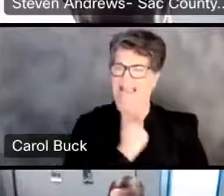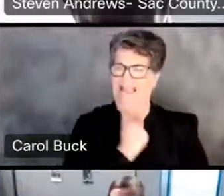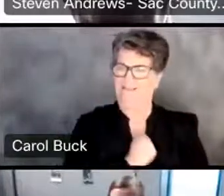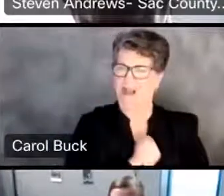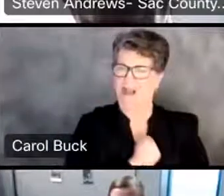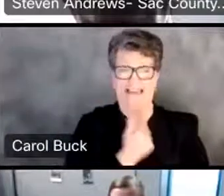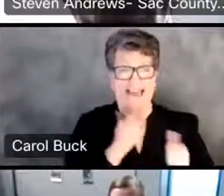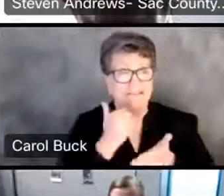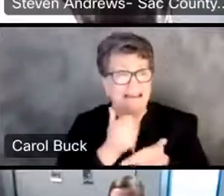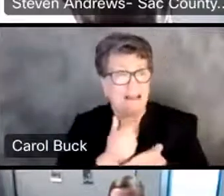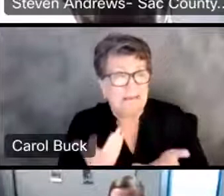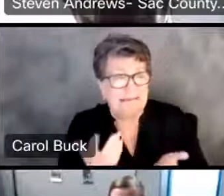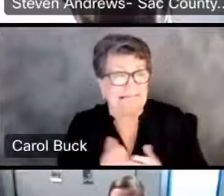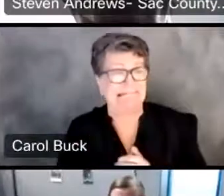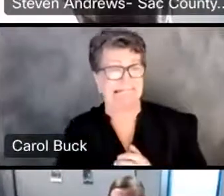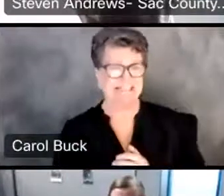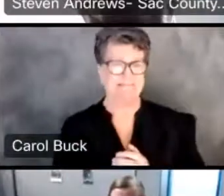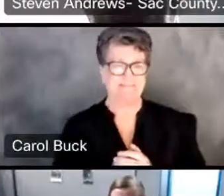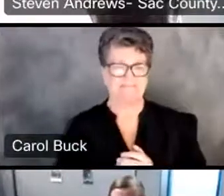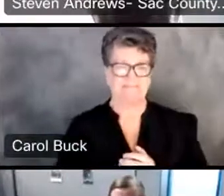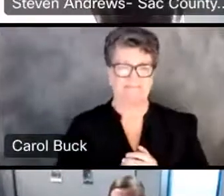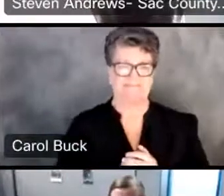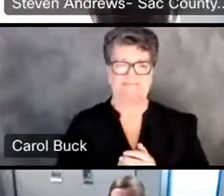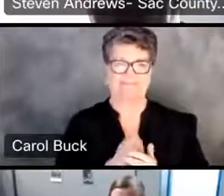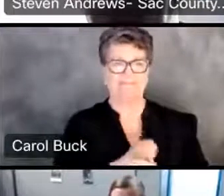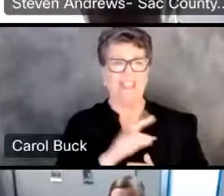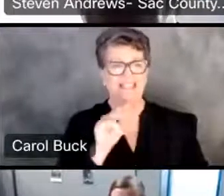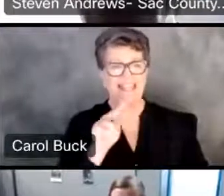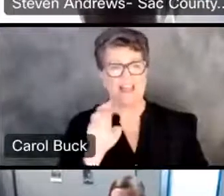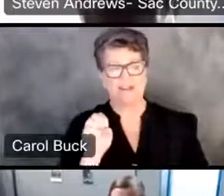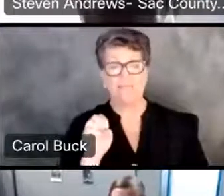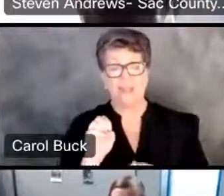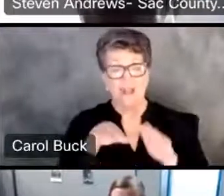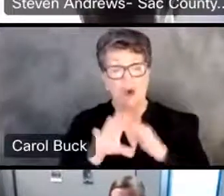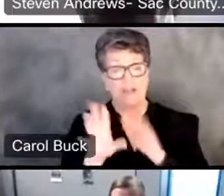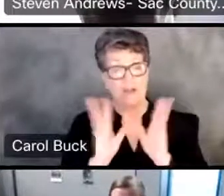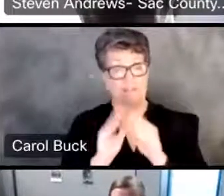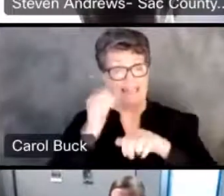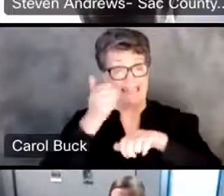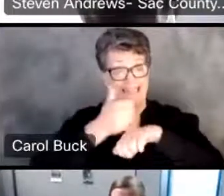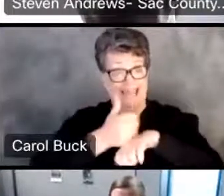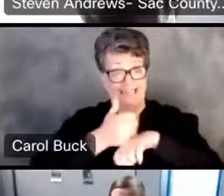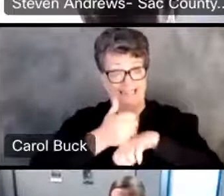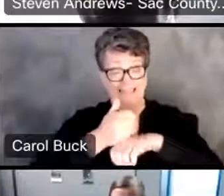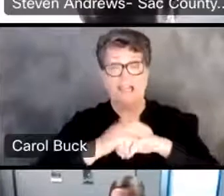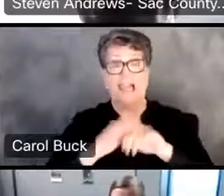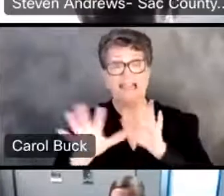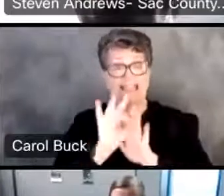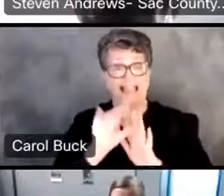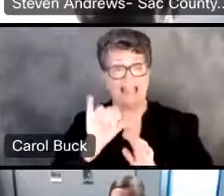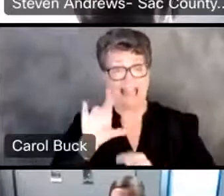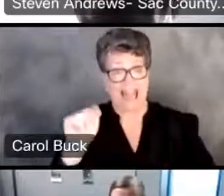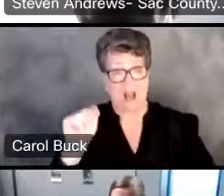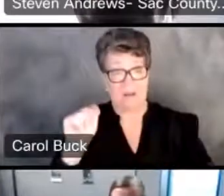help. If you go into Thank the you, meeting, Kelsey. Sorry, this is Catherine. If you go into the meeting settings and select layout,